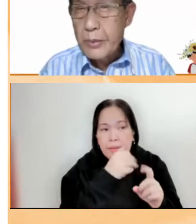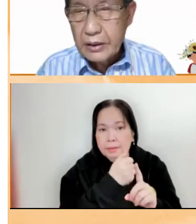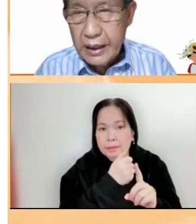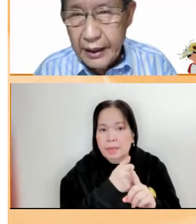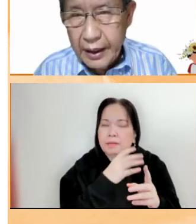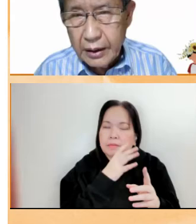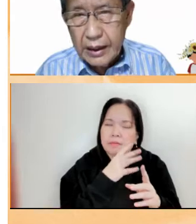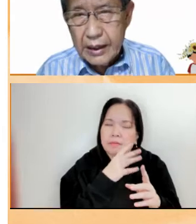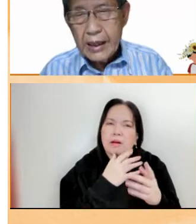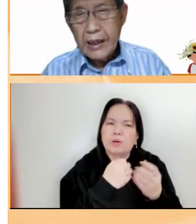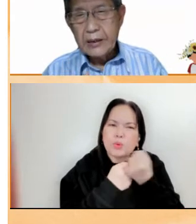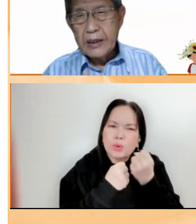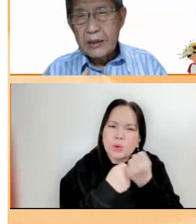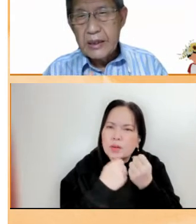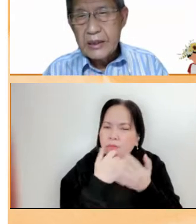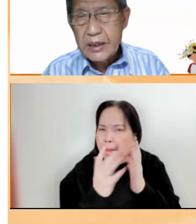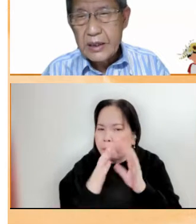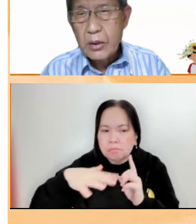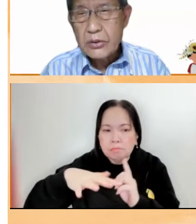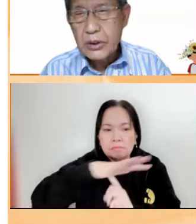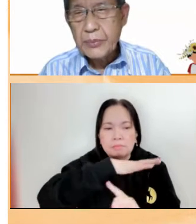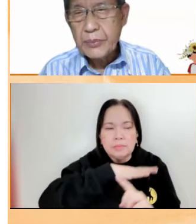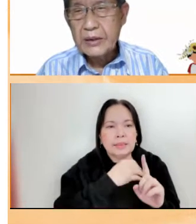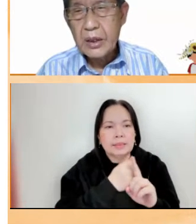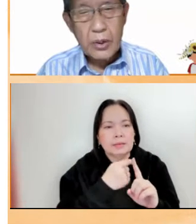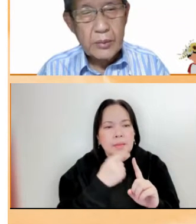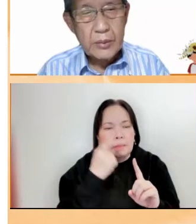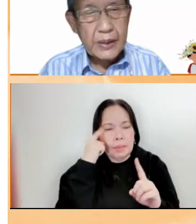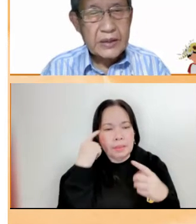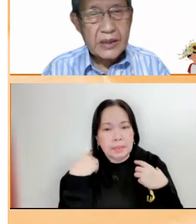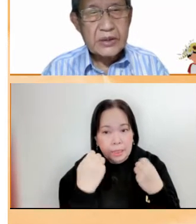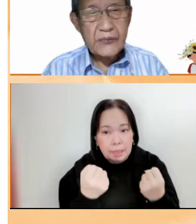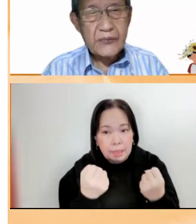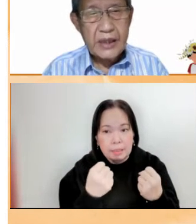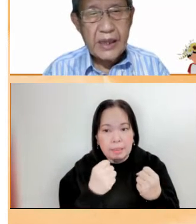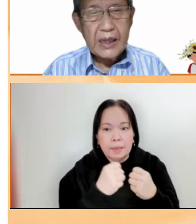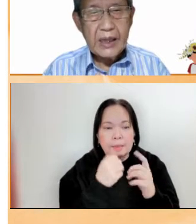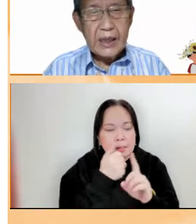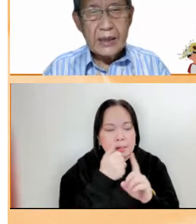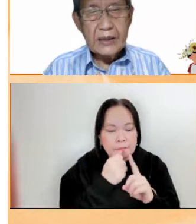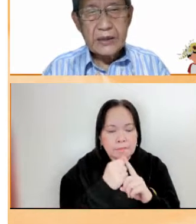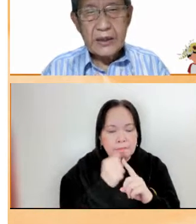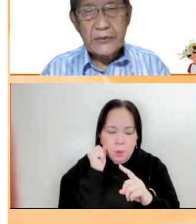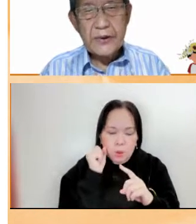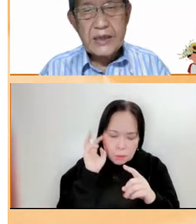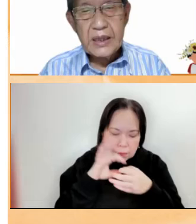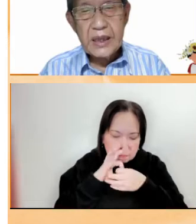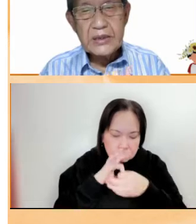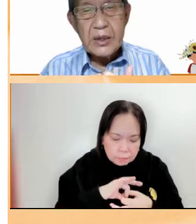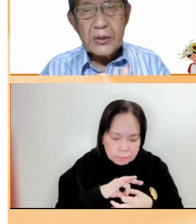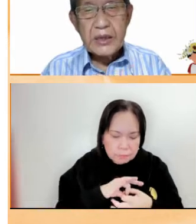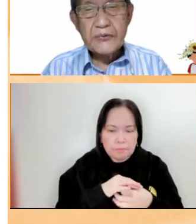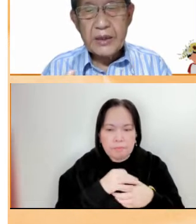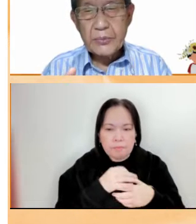own mental health and increasing also the parental warmth and sensitivity, and in turn